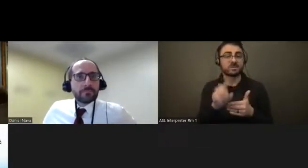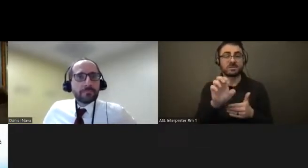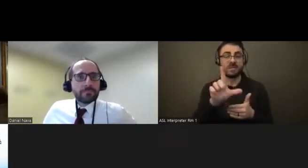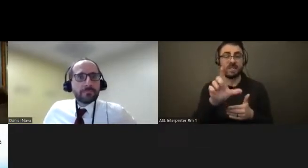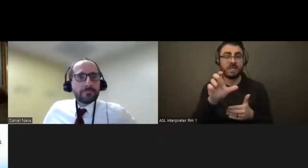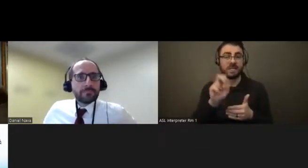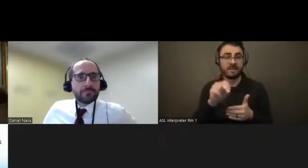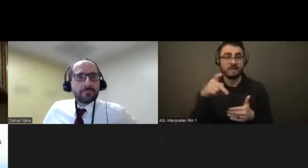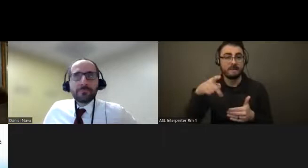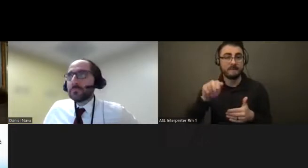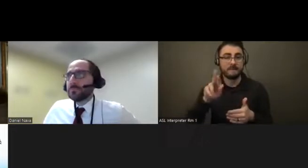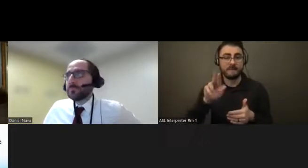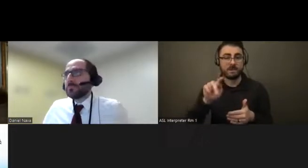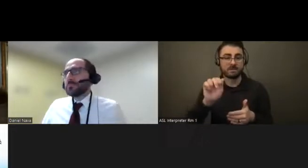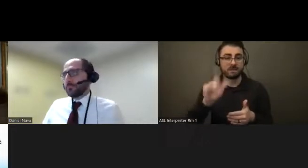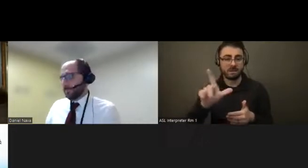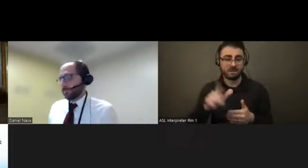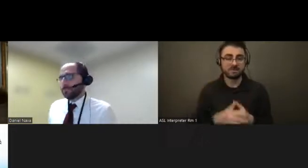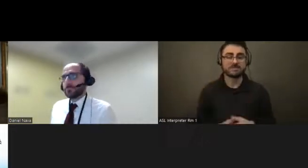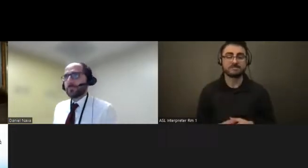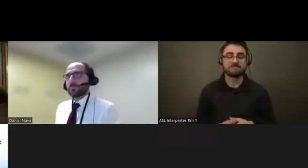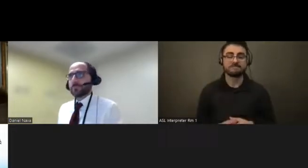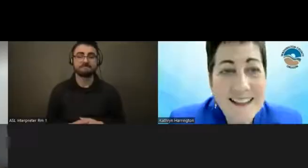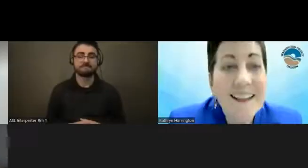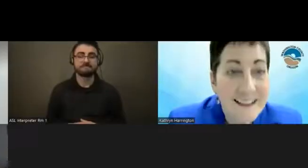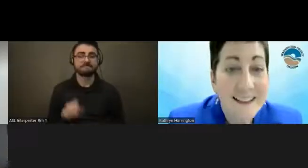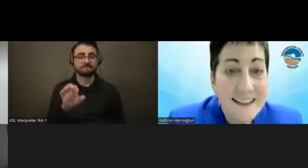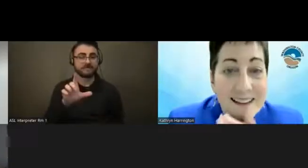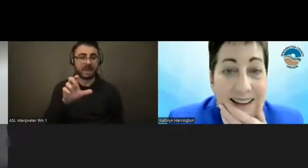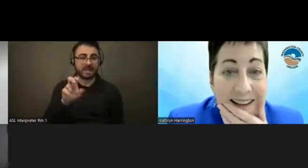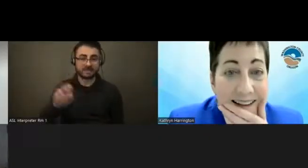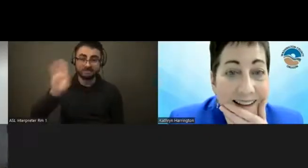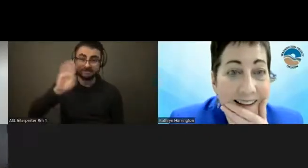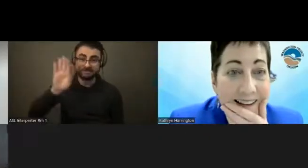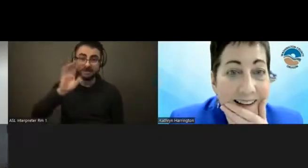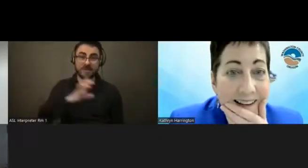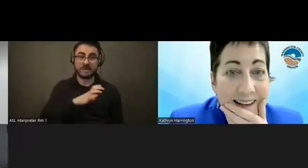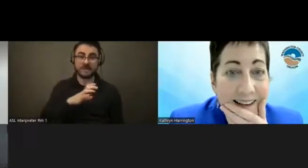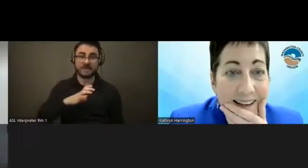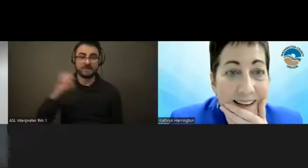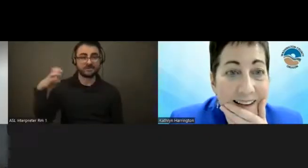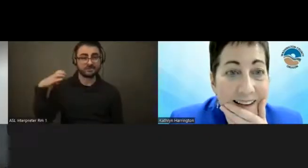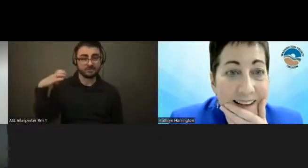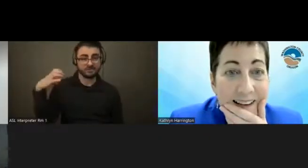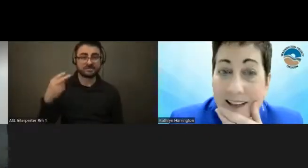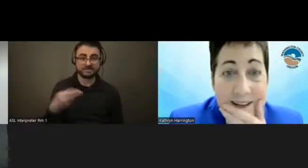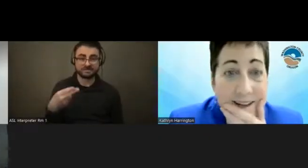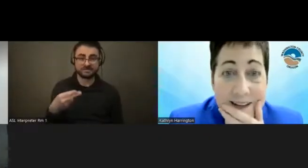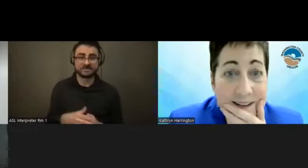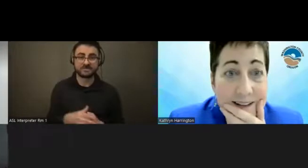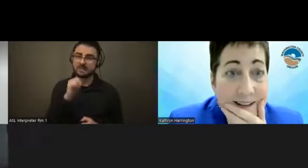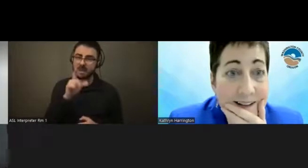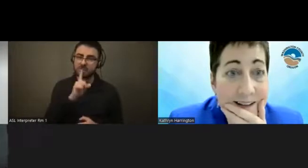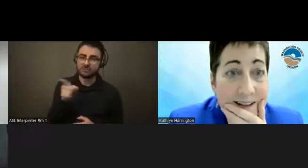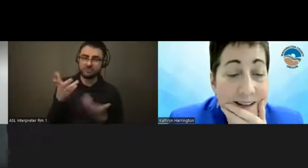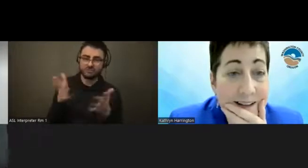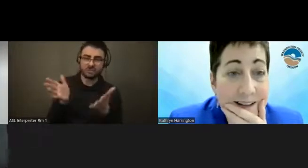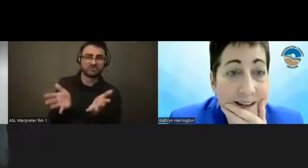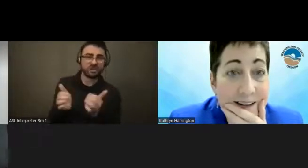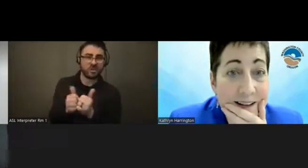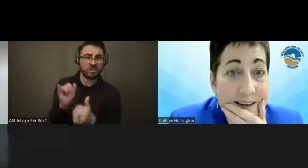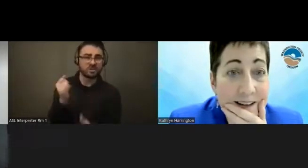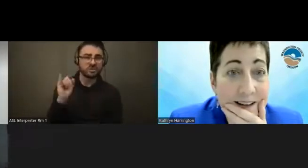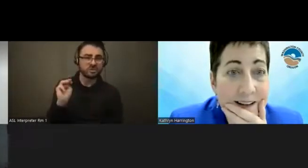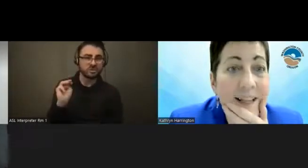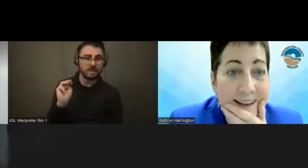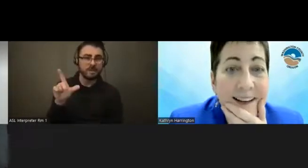Hi, Catherine. Hi. So my question, and I don't know if you've talked to Jim yet or not tonight, but is there any portion of the,